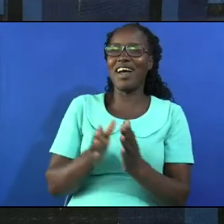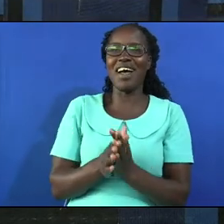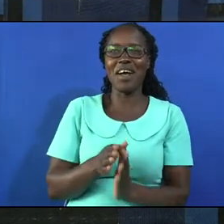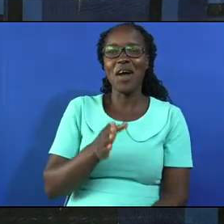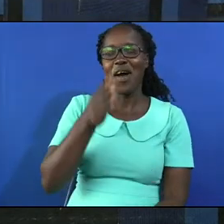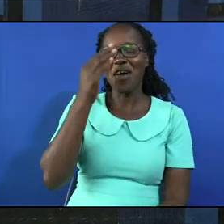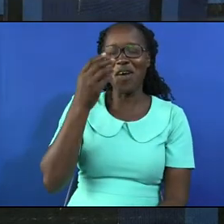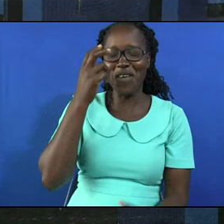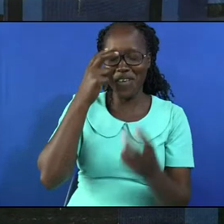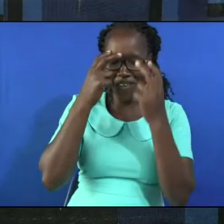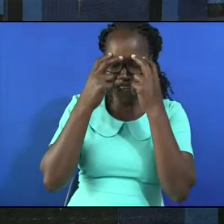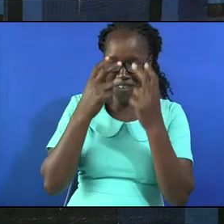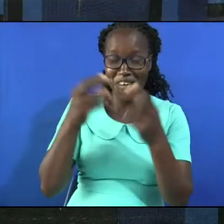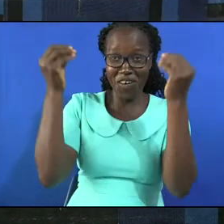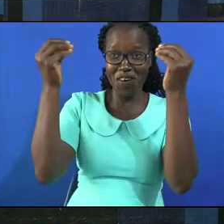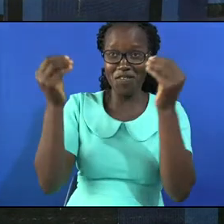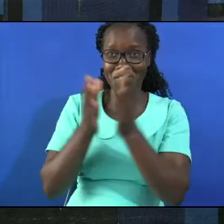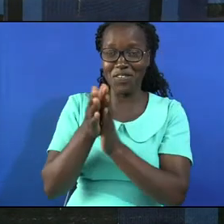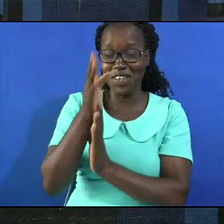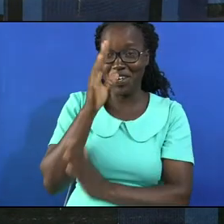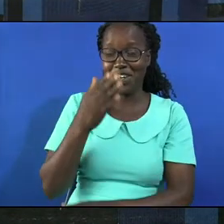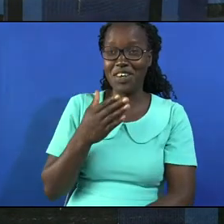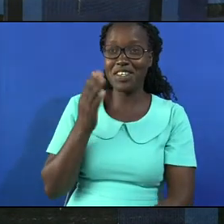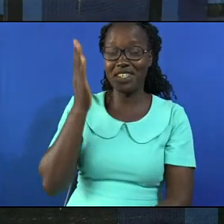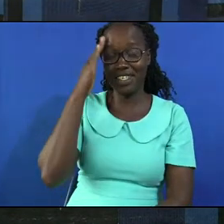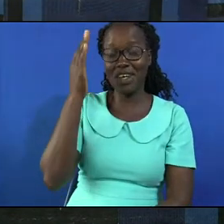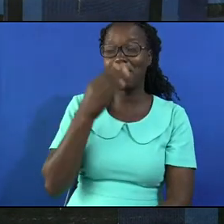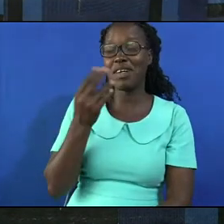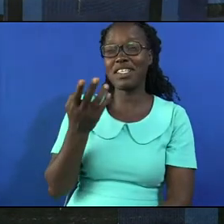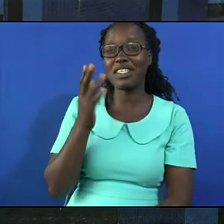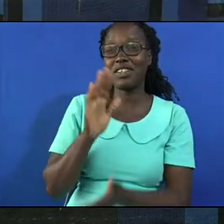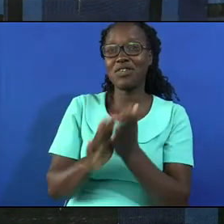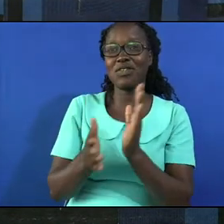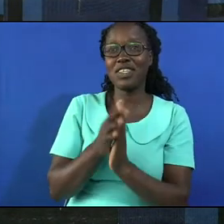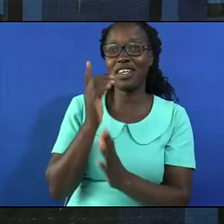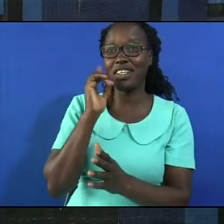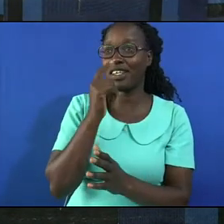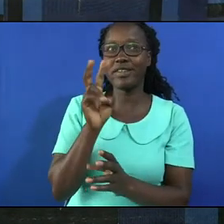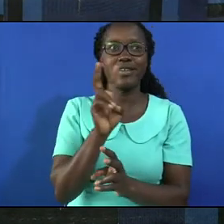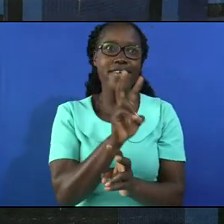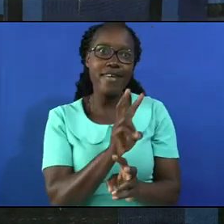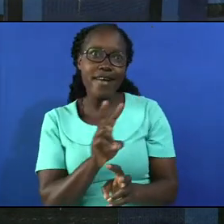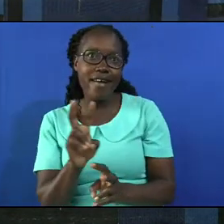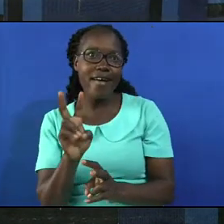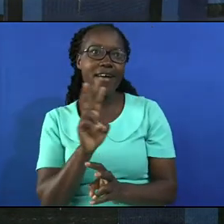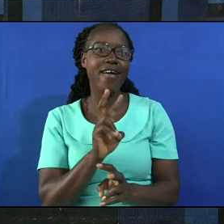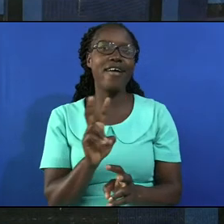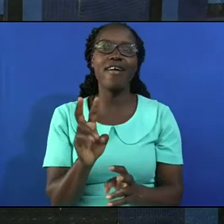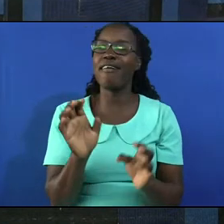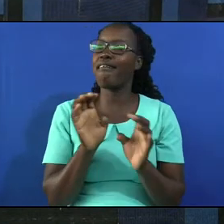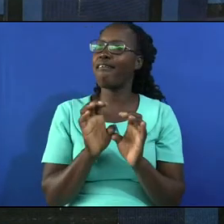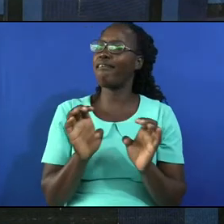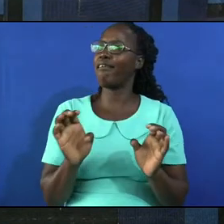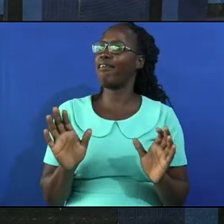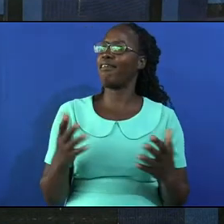eyes. But God knew this guy, even without eyes, can look around and say, hey.